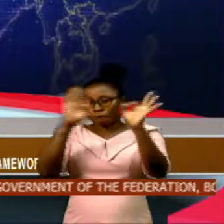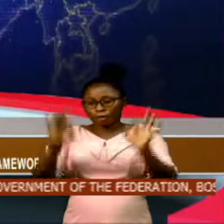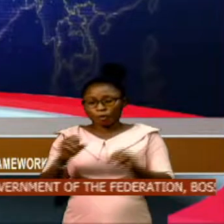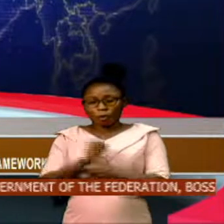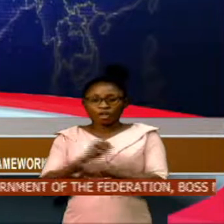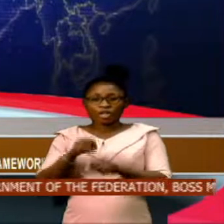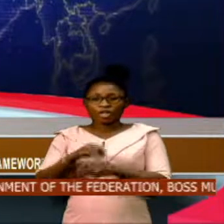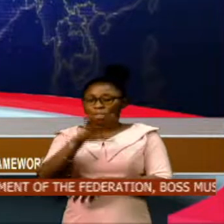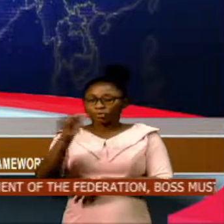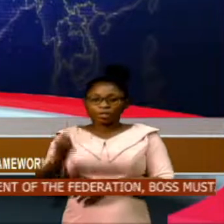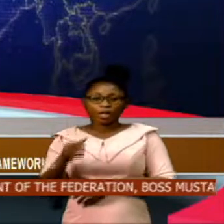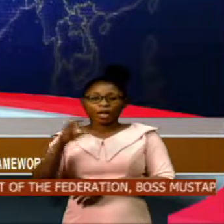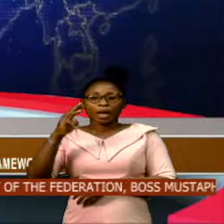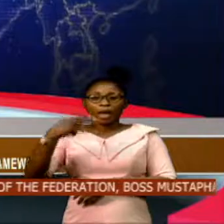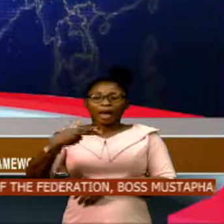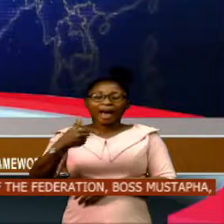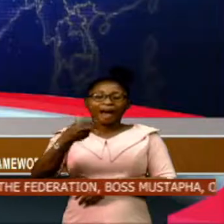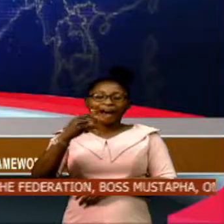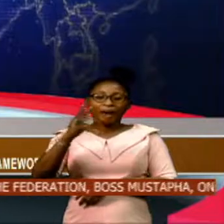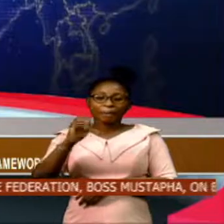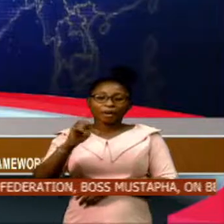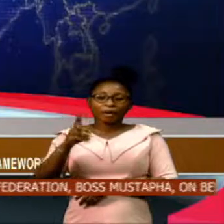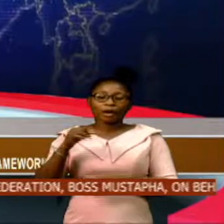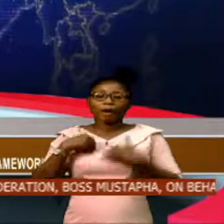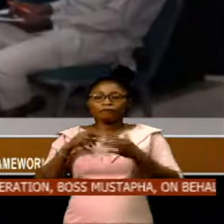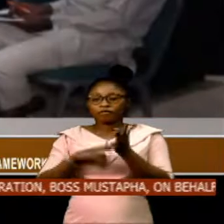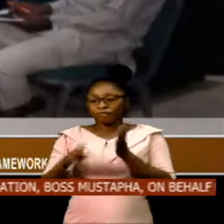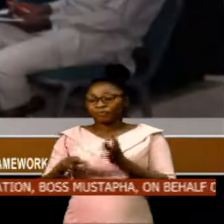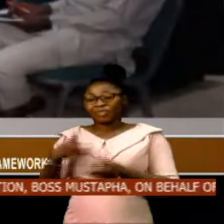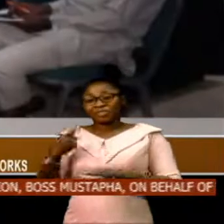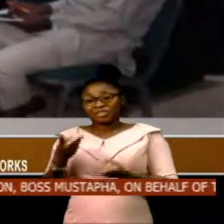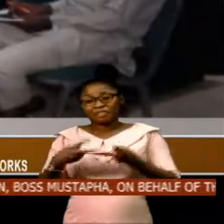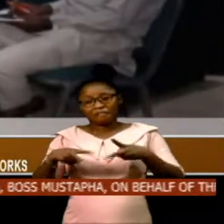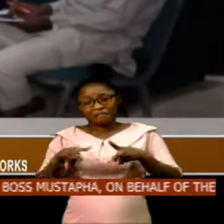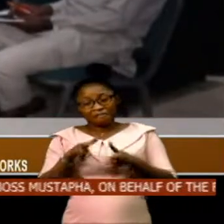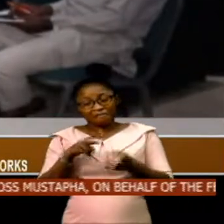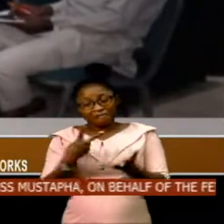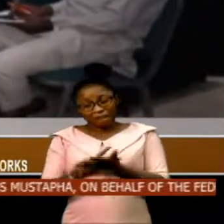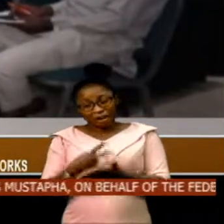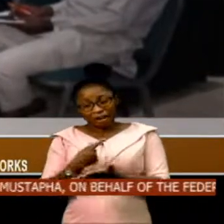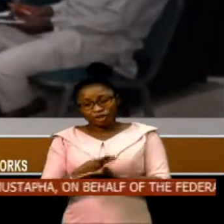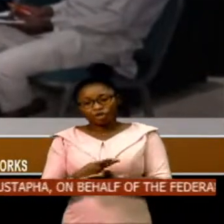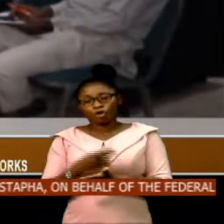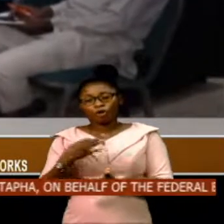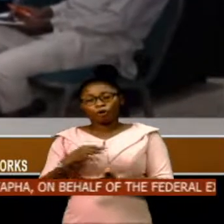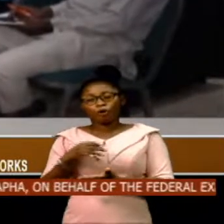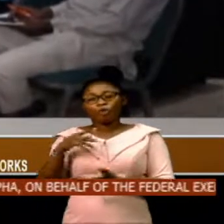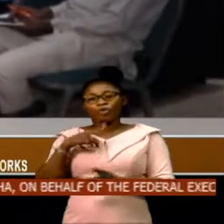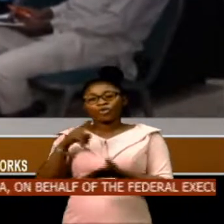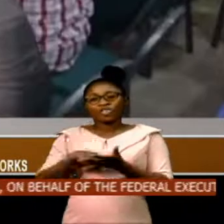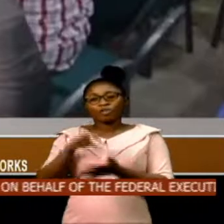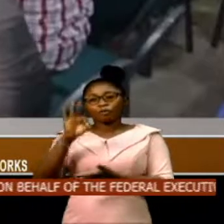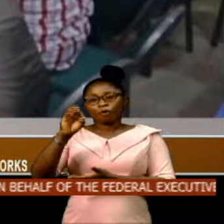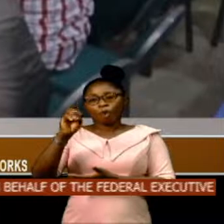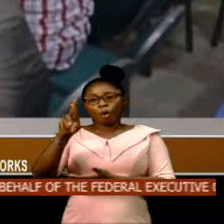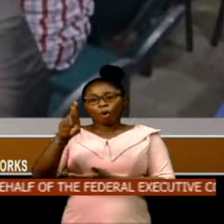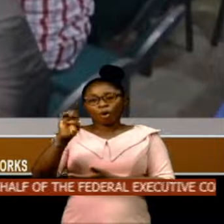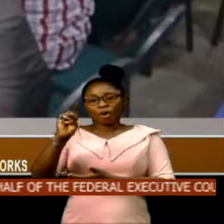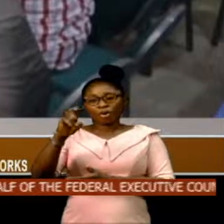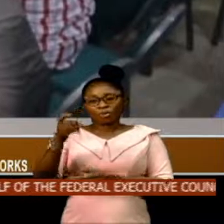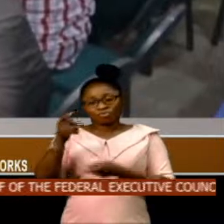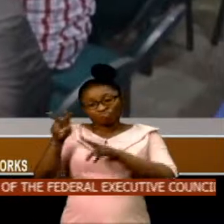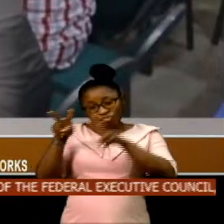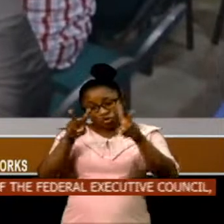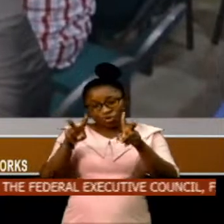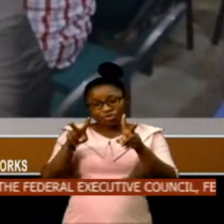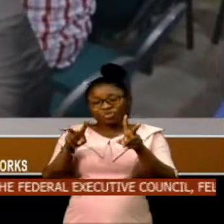in Abuja. Haman Jabani has the details. The validation of the 48-page National Forest Monitoring System,